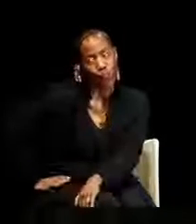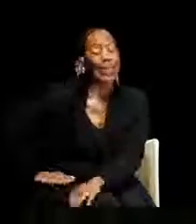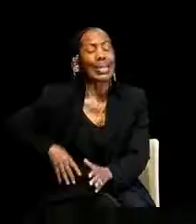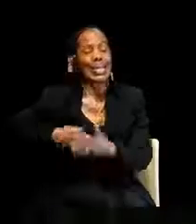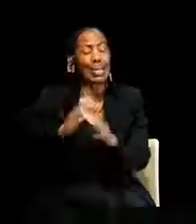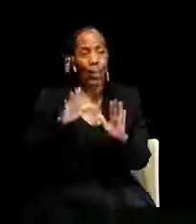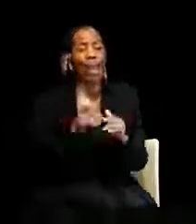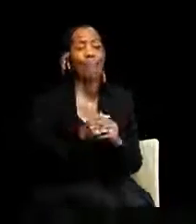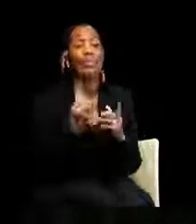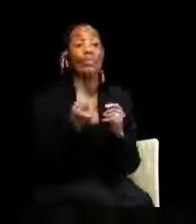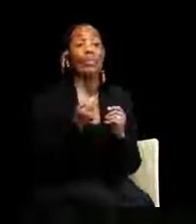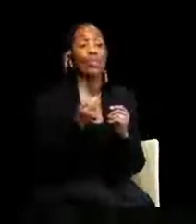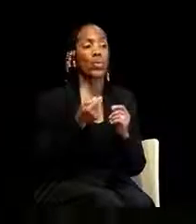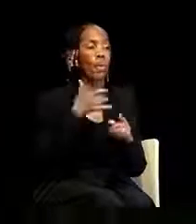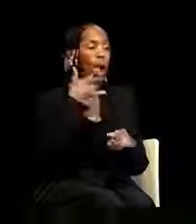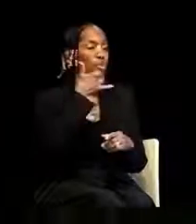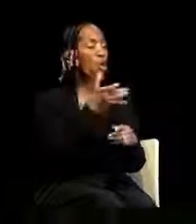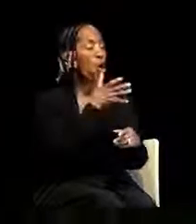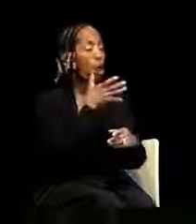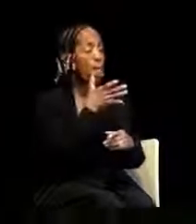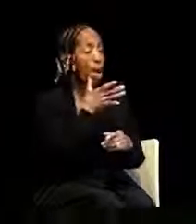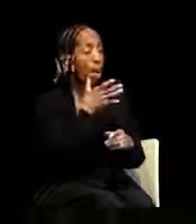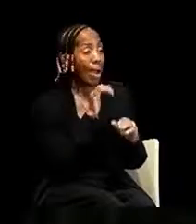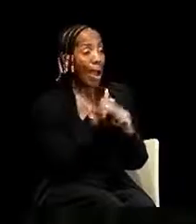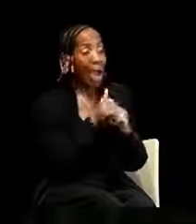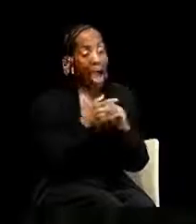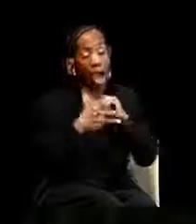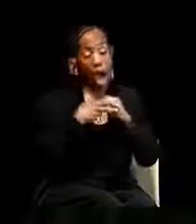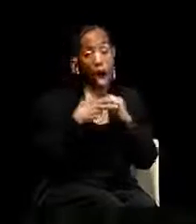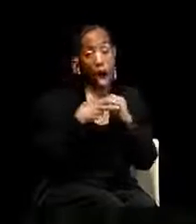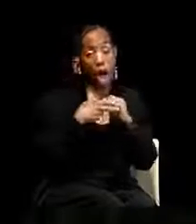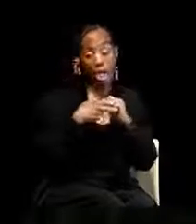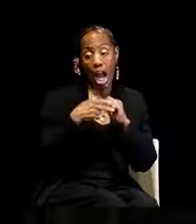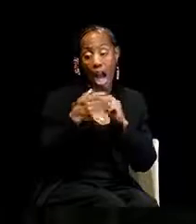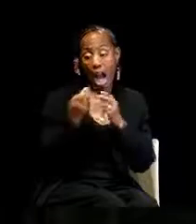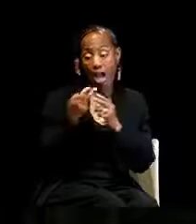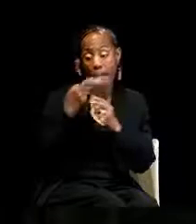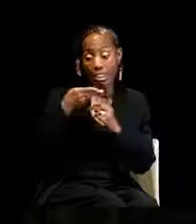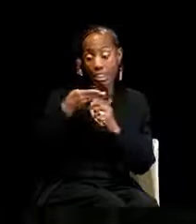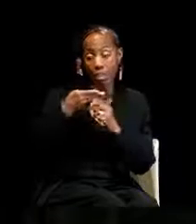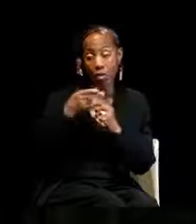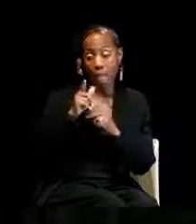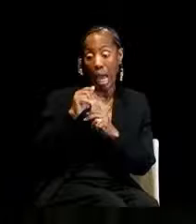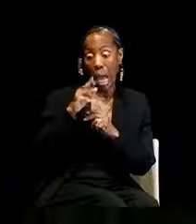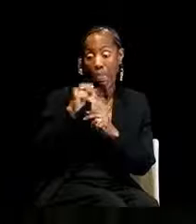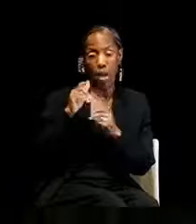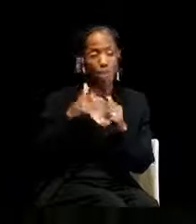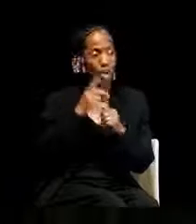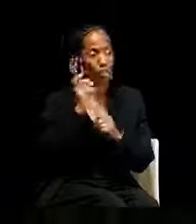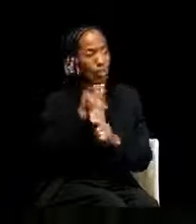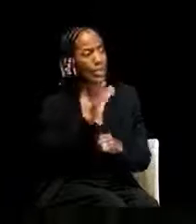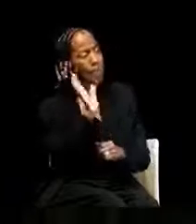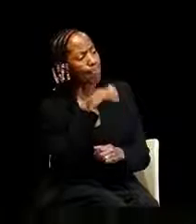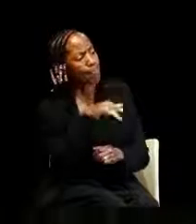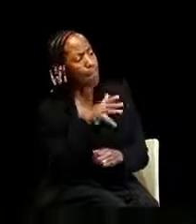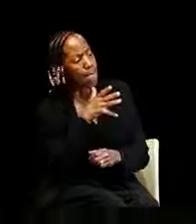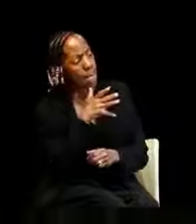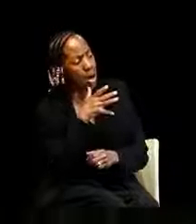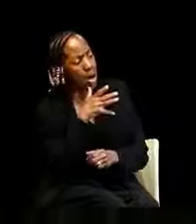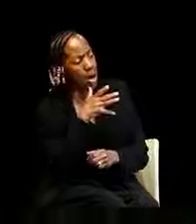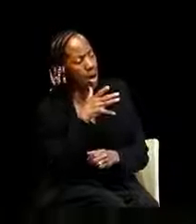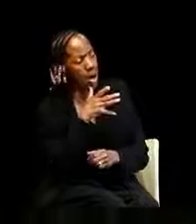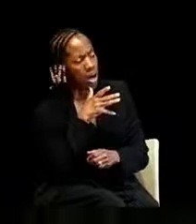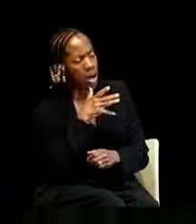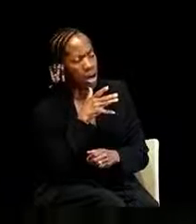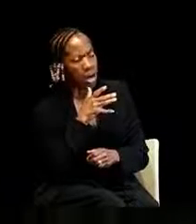But what I would do is I'll call my mom. The way Archive Liberia actually started, like the first question I had asked her was, I said, what